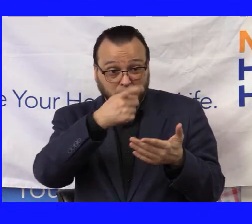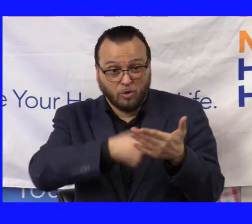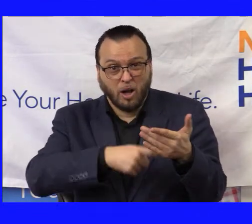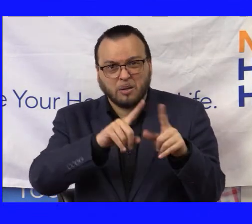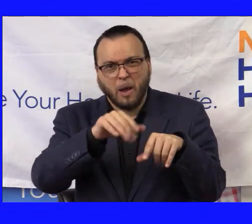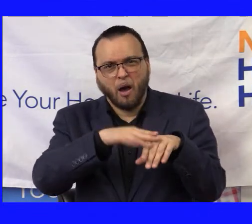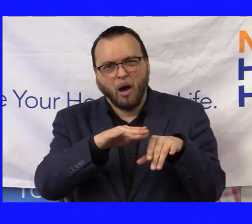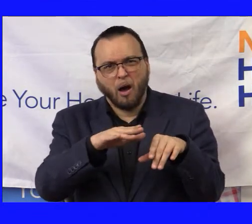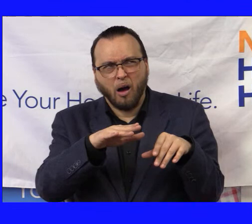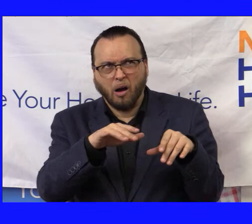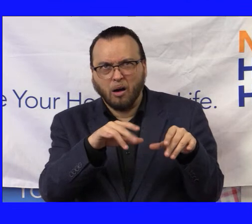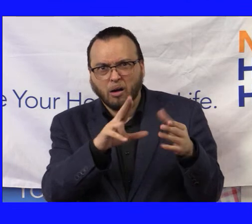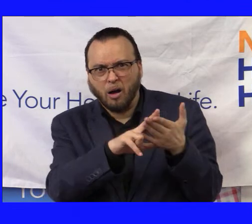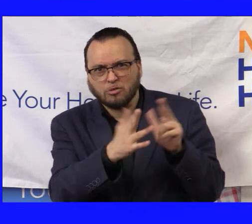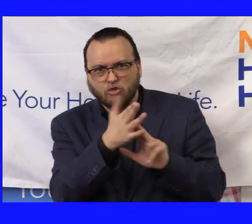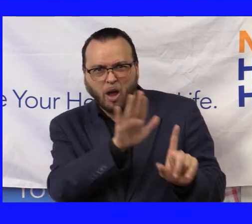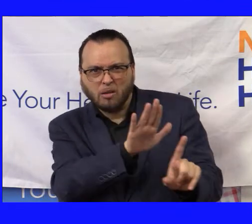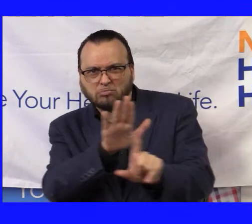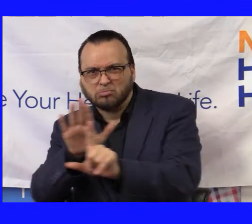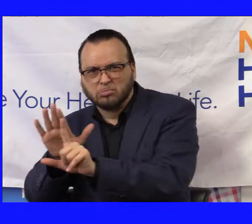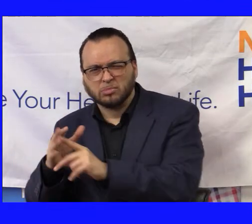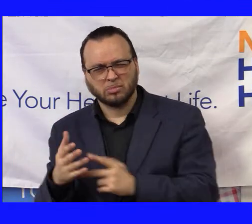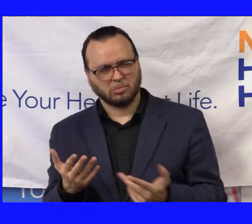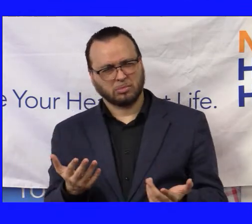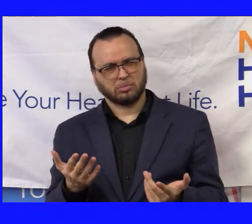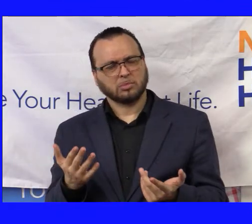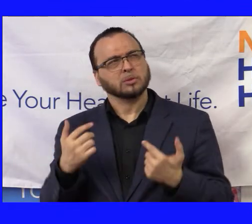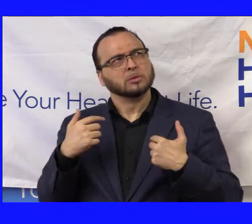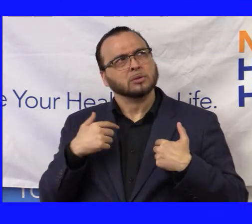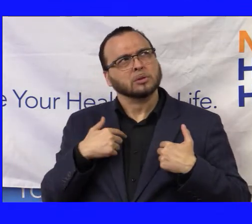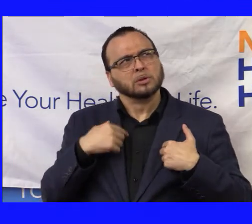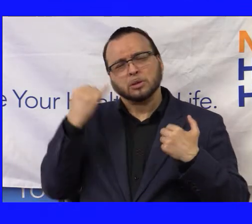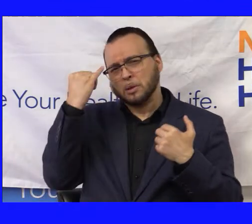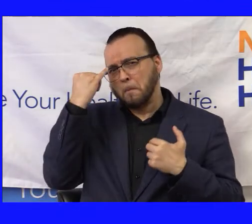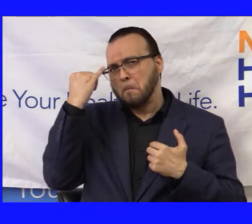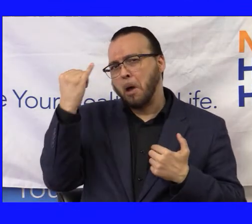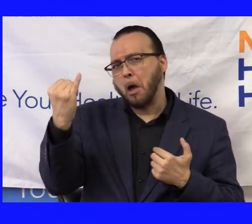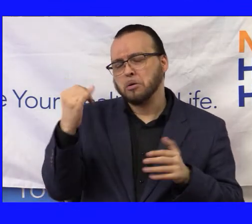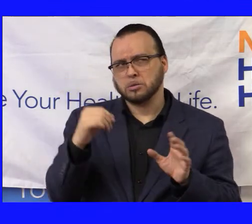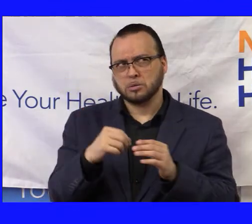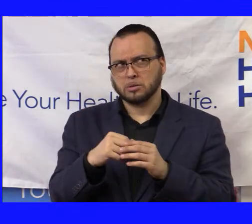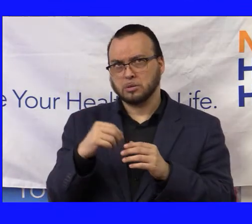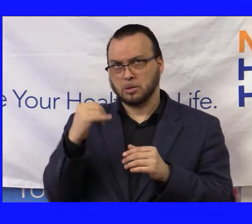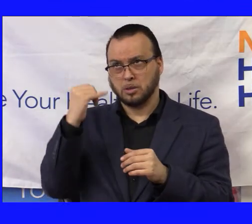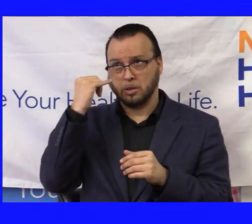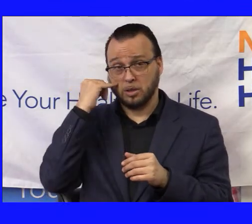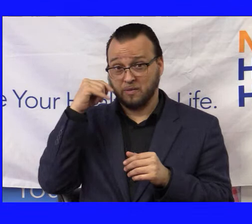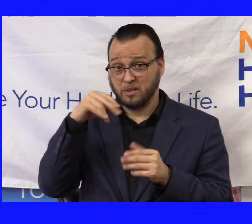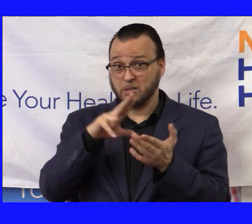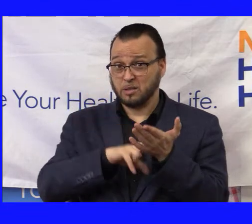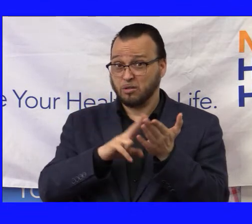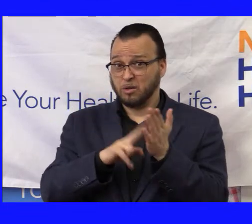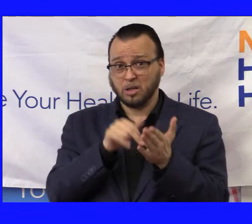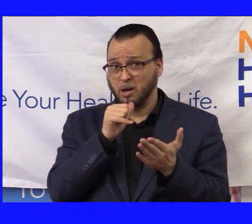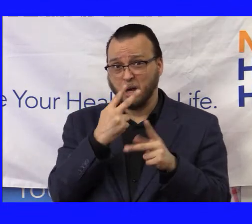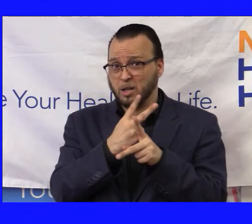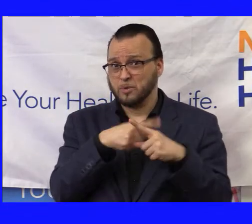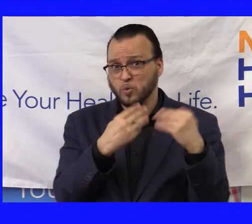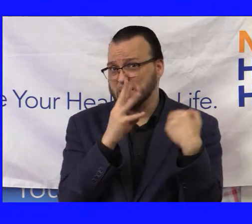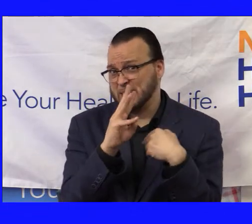will imagine that if this contract were to be let out for procurement, there will